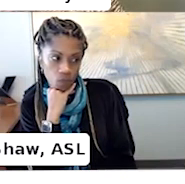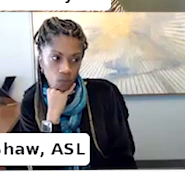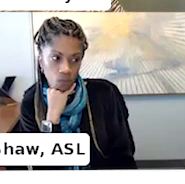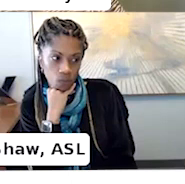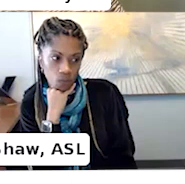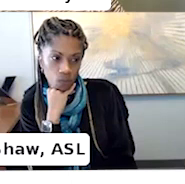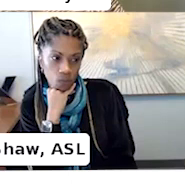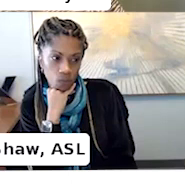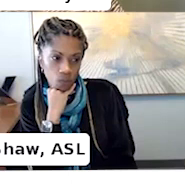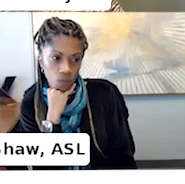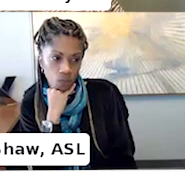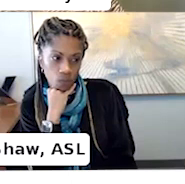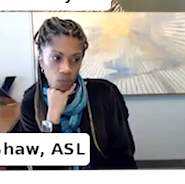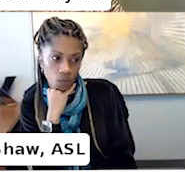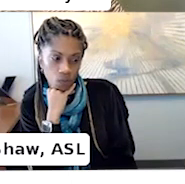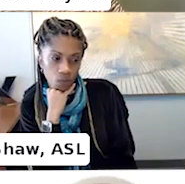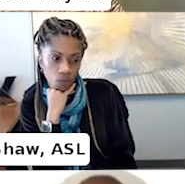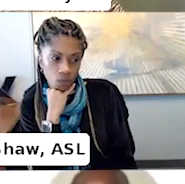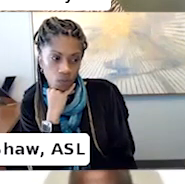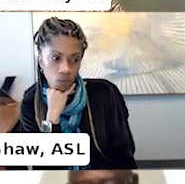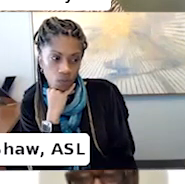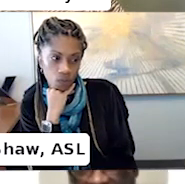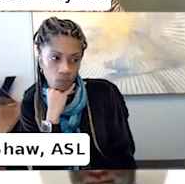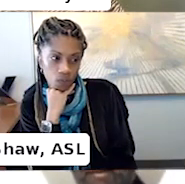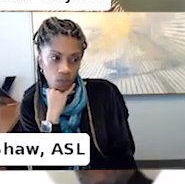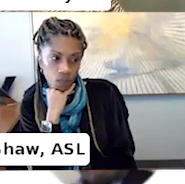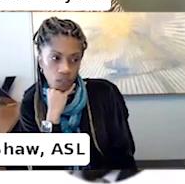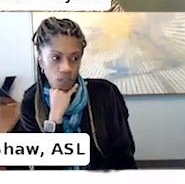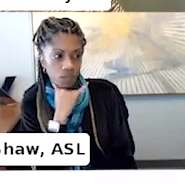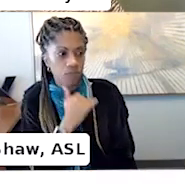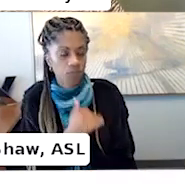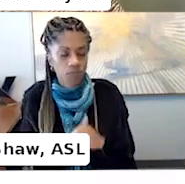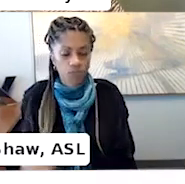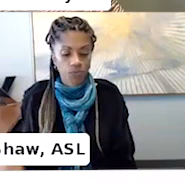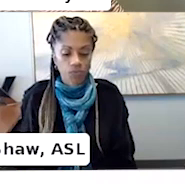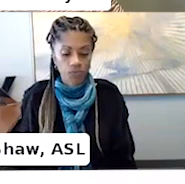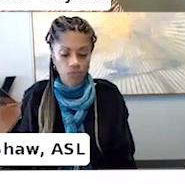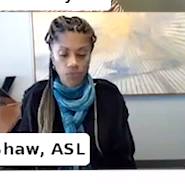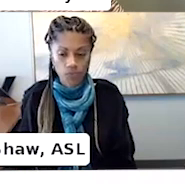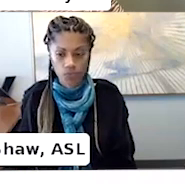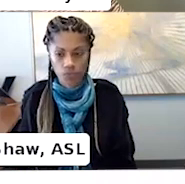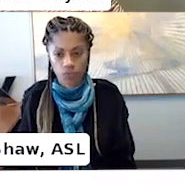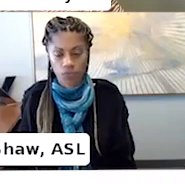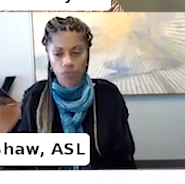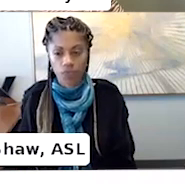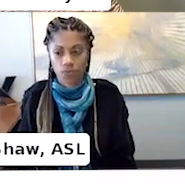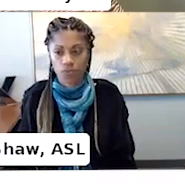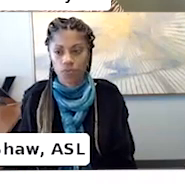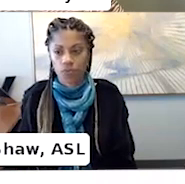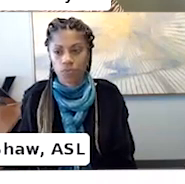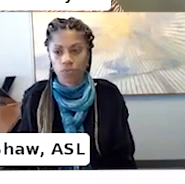I was working for the YMCA, and the YMCA here called and said, would I be interested? But as the president